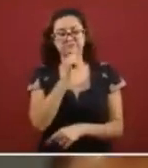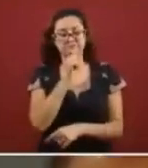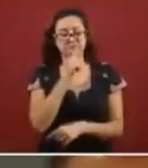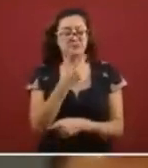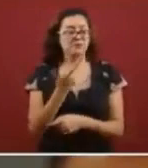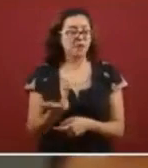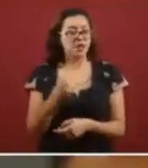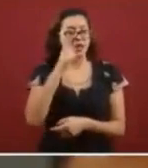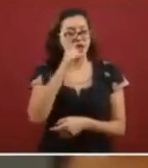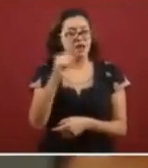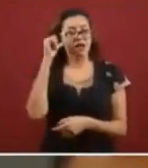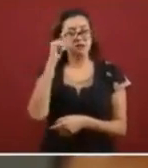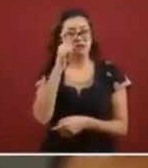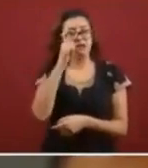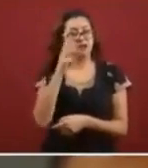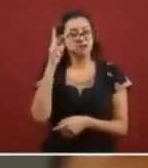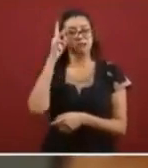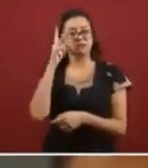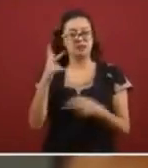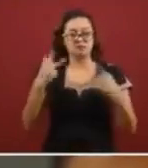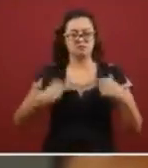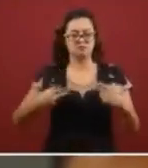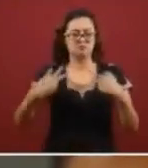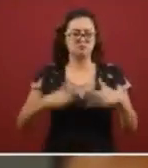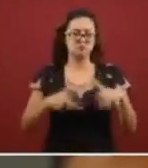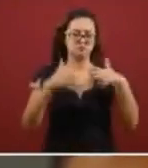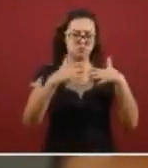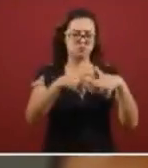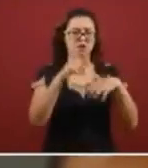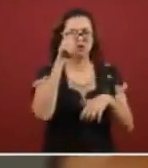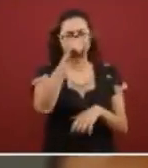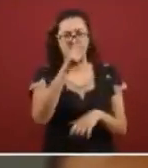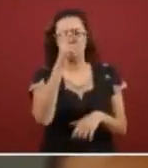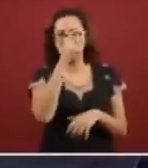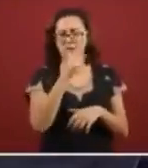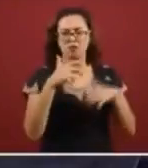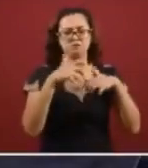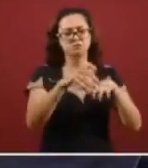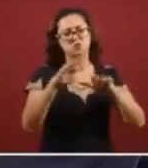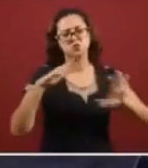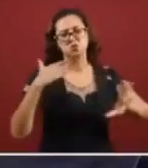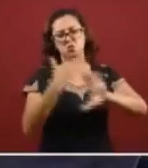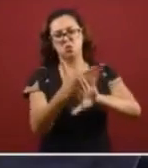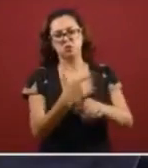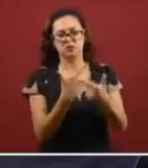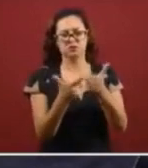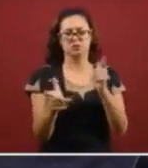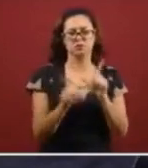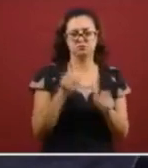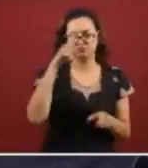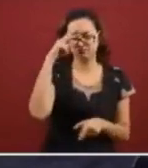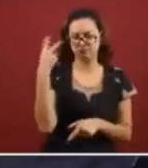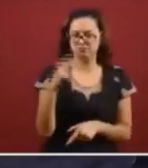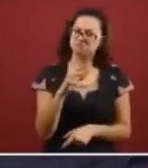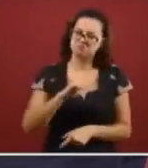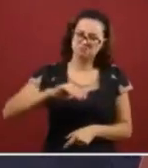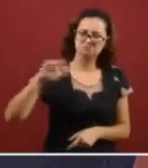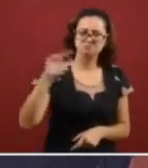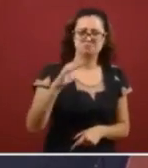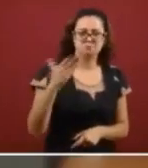yet what, and yesterday and day before they had administrations in Hermosillo that